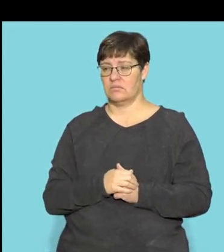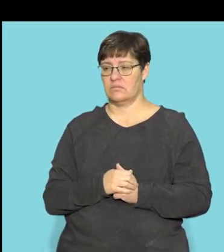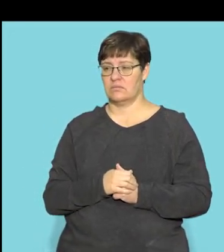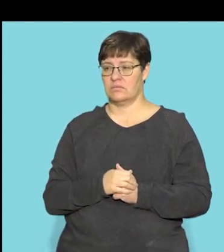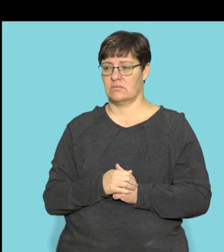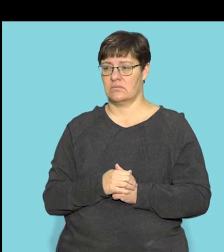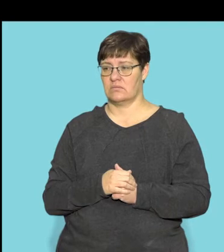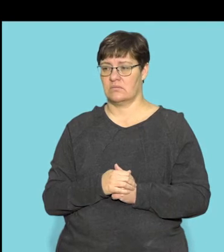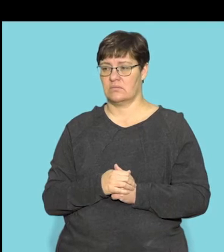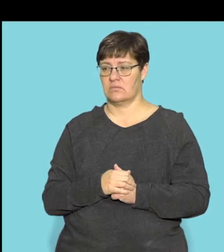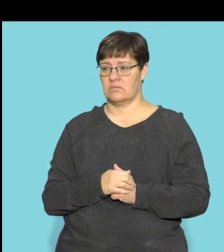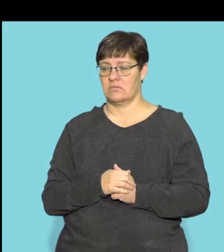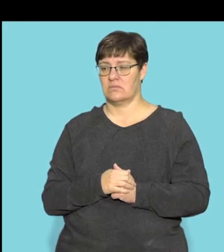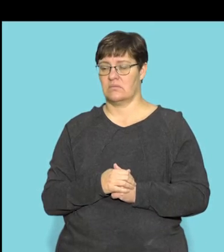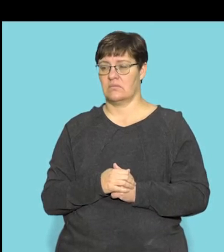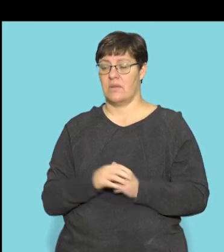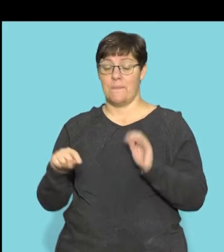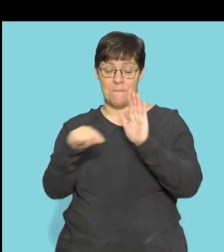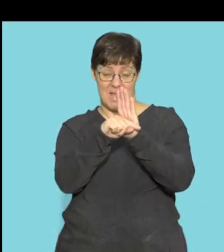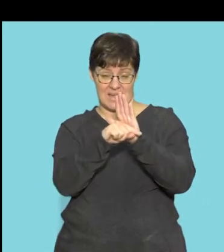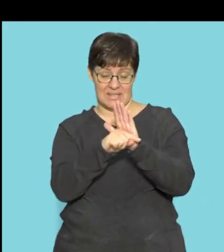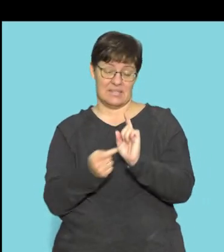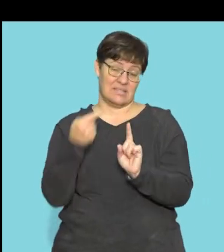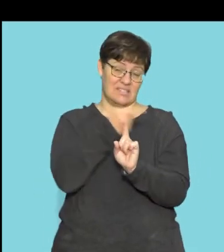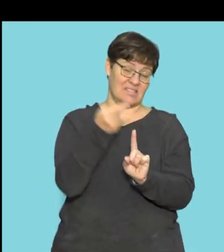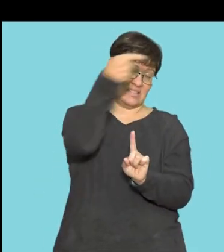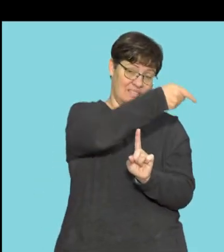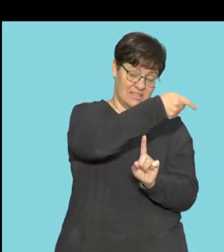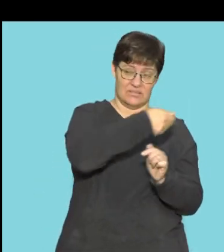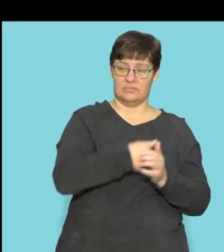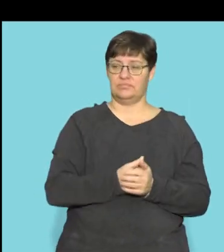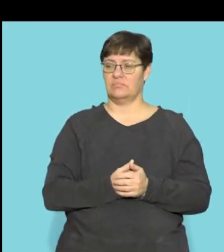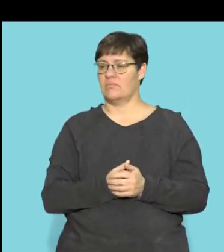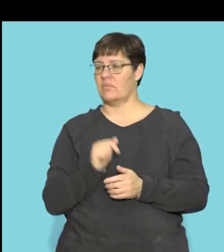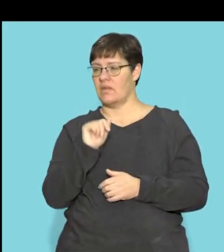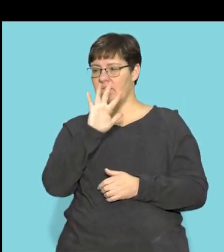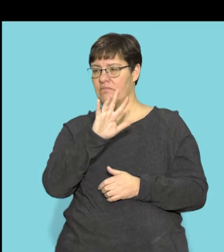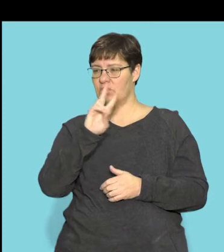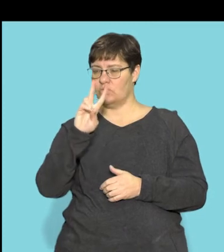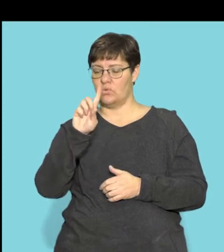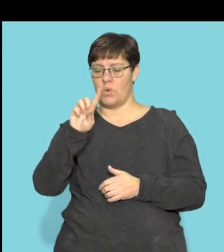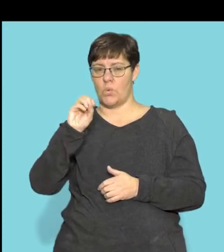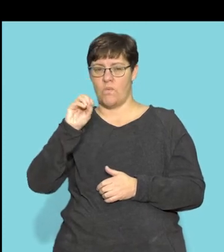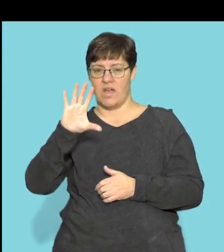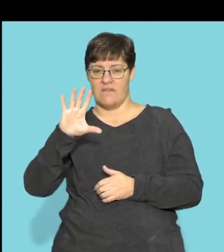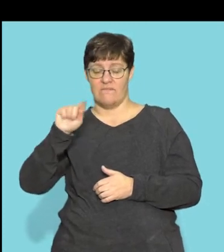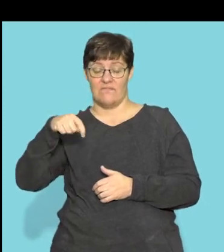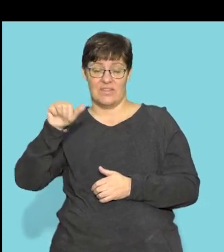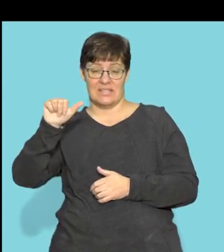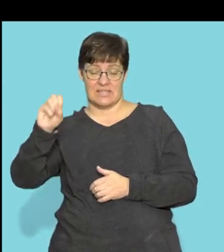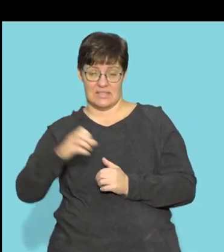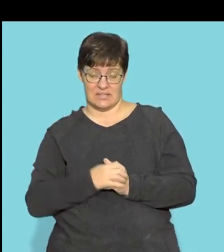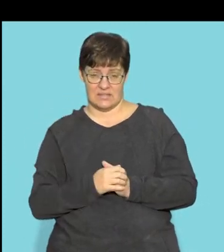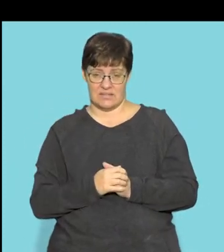709,940, and I think it was 21 cents, minus the book value of ours, which